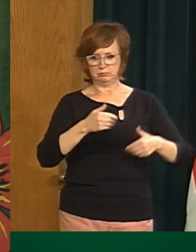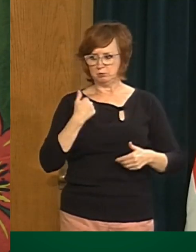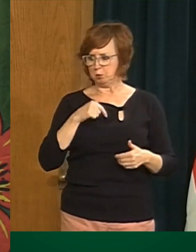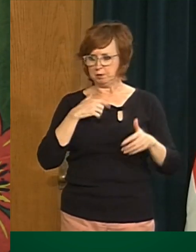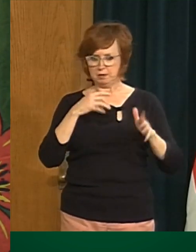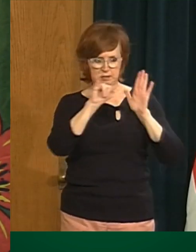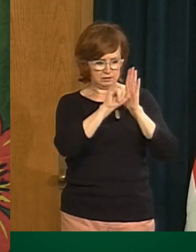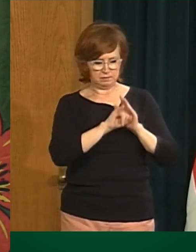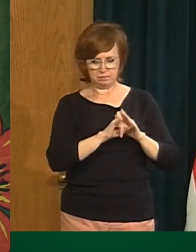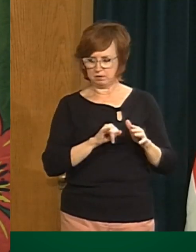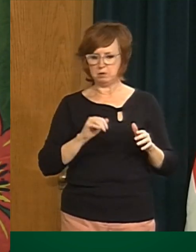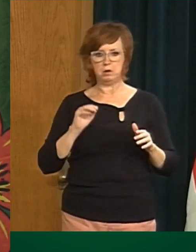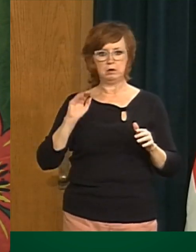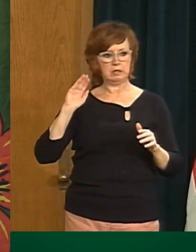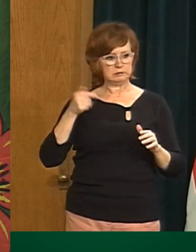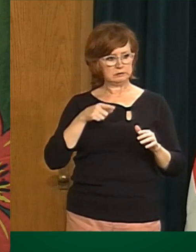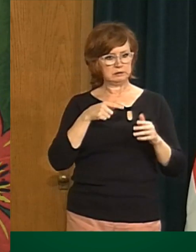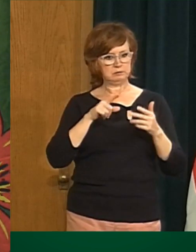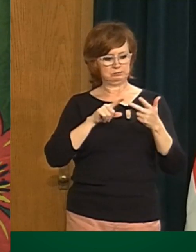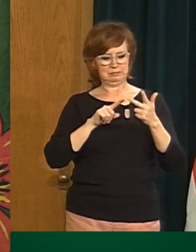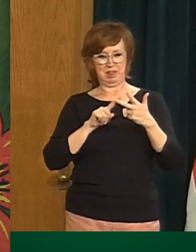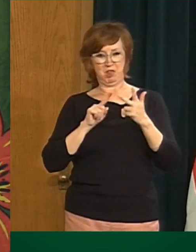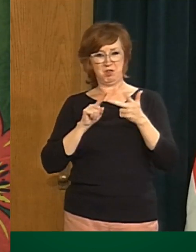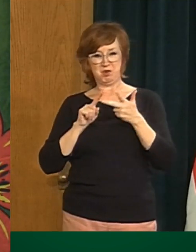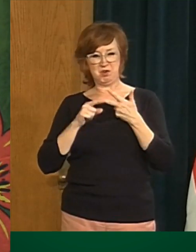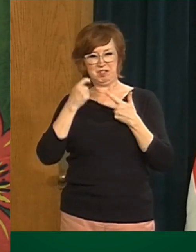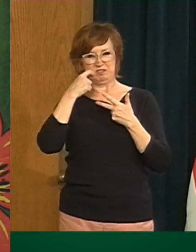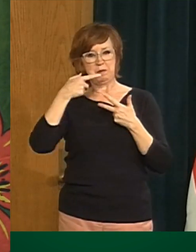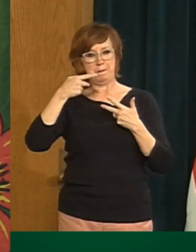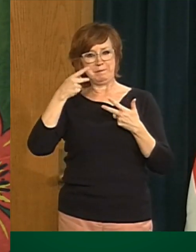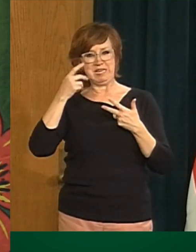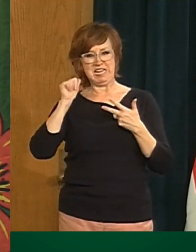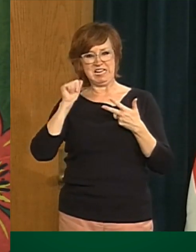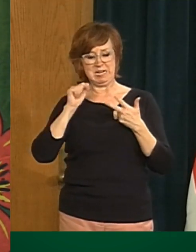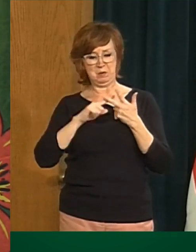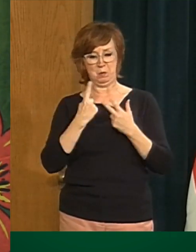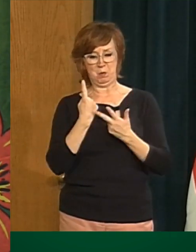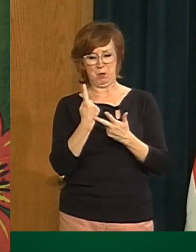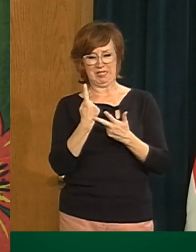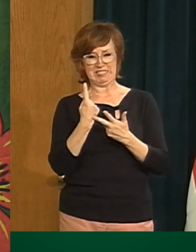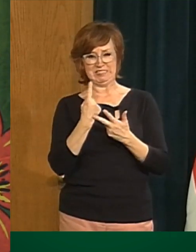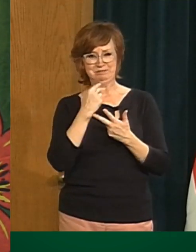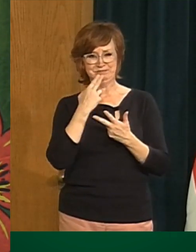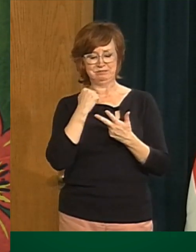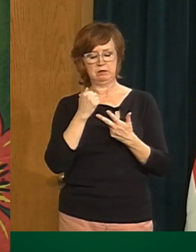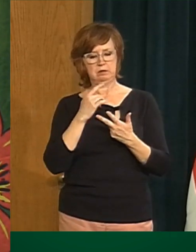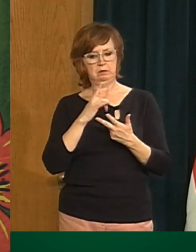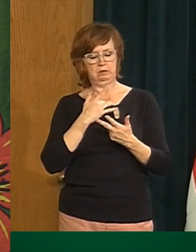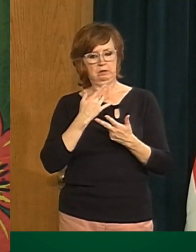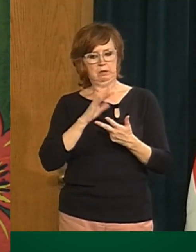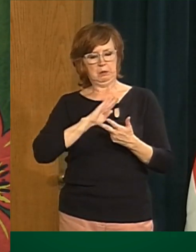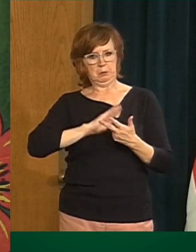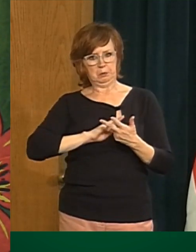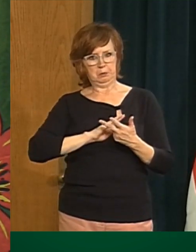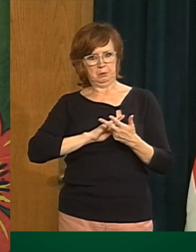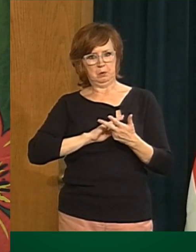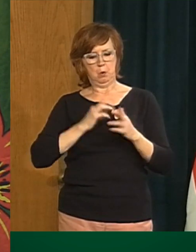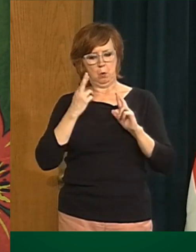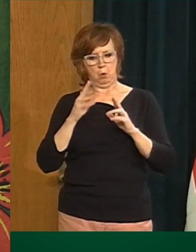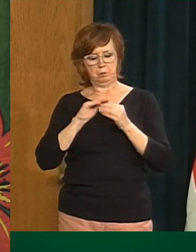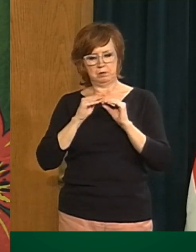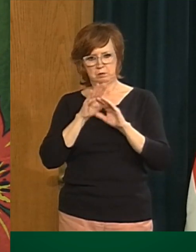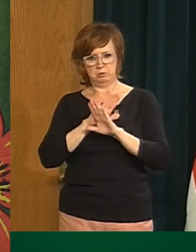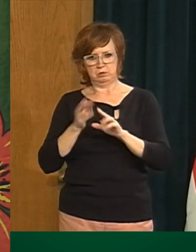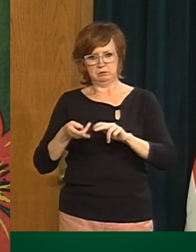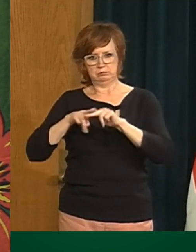have isolated the case in Prince Albert, and it's our hope that the case count is not going to grow there. We seem to be managing